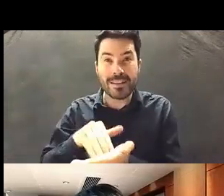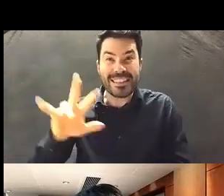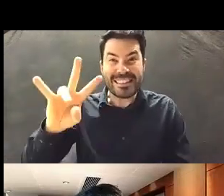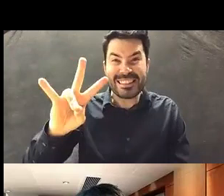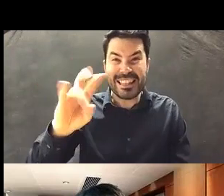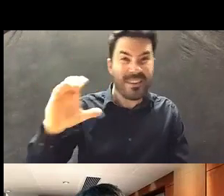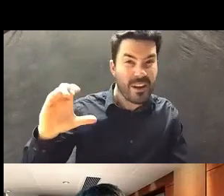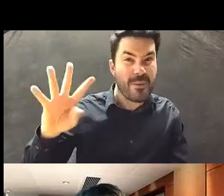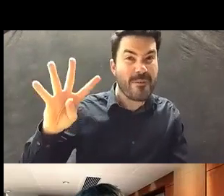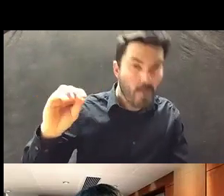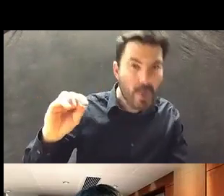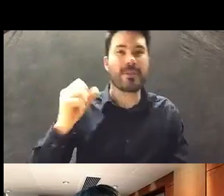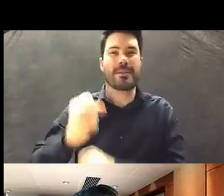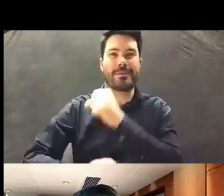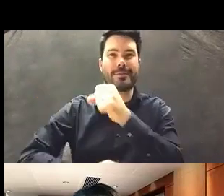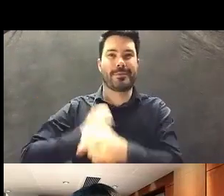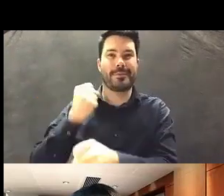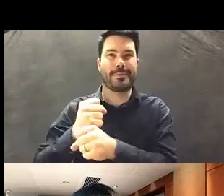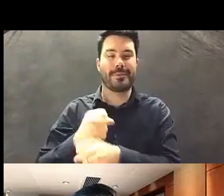4,740 years of services.